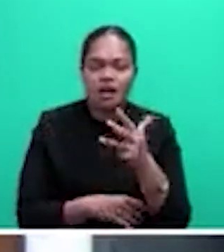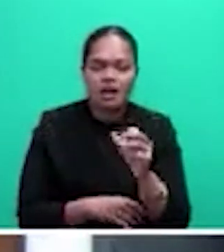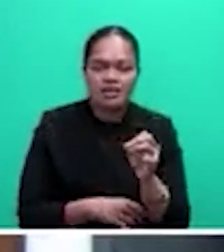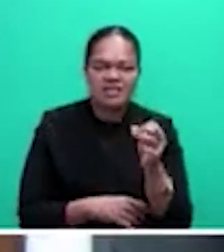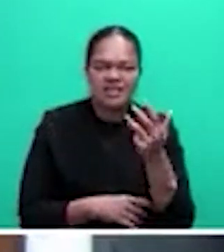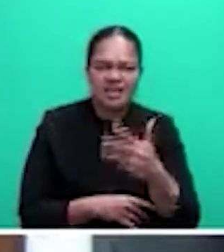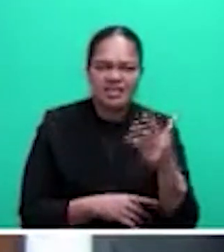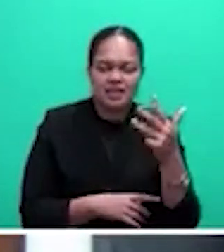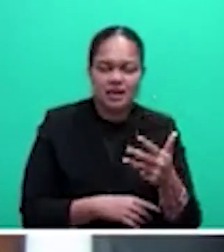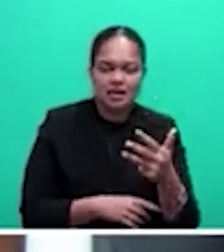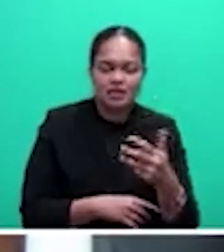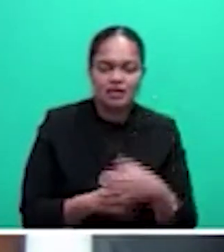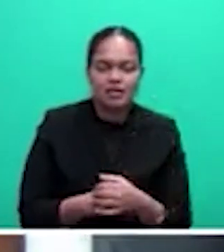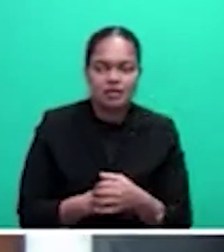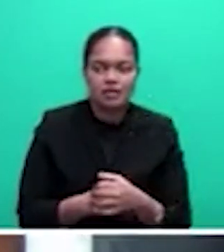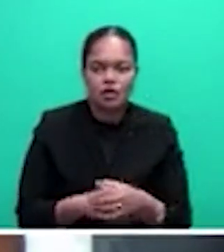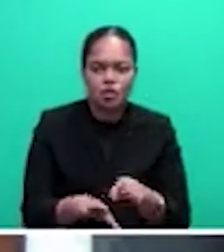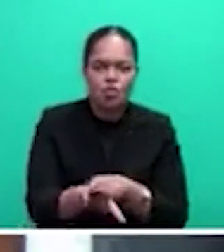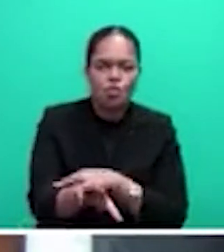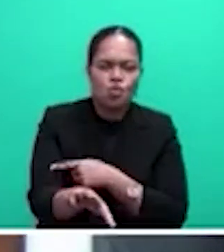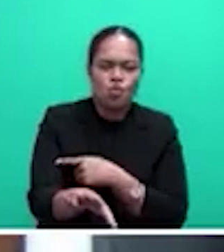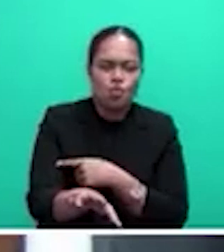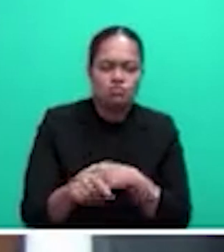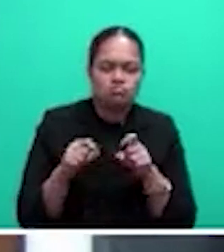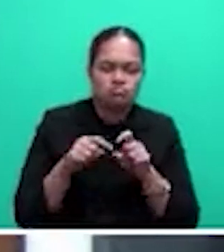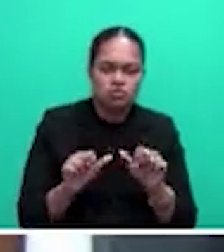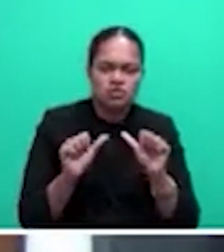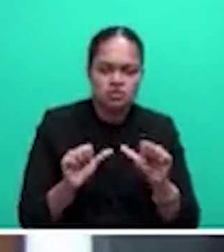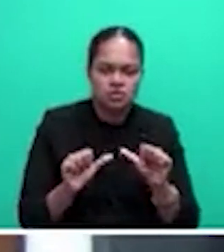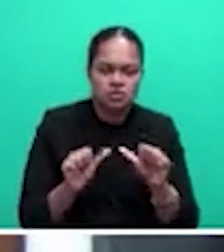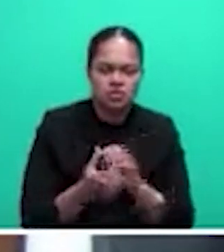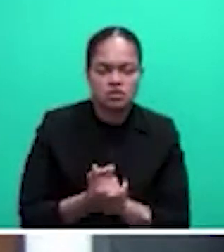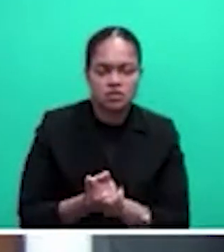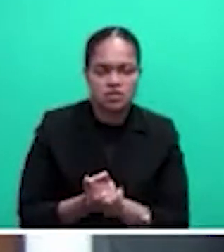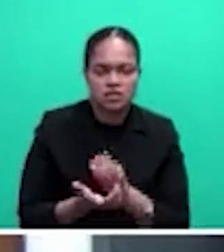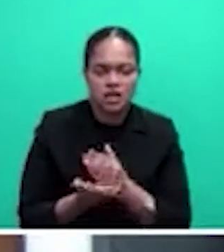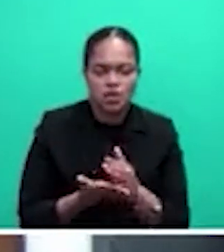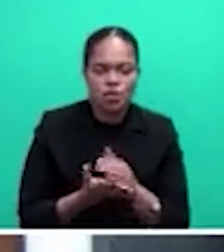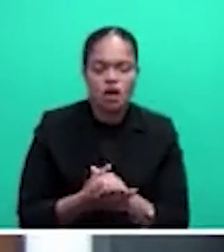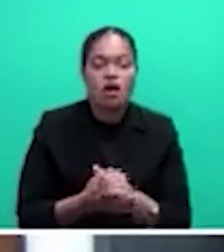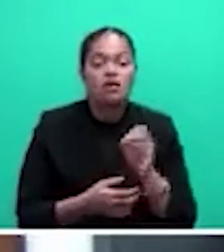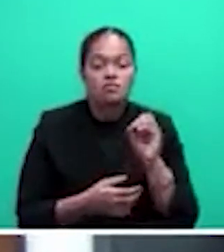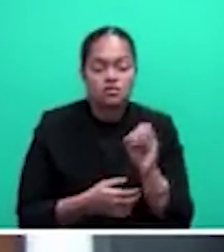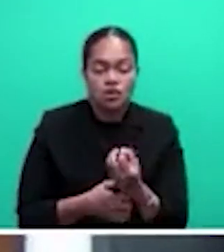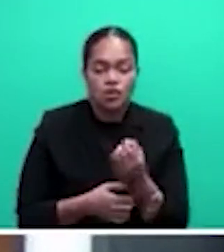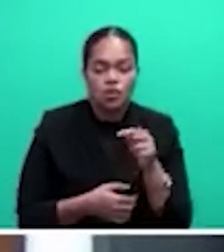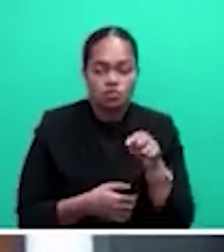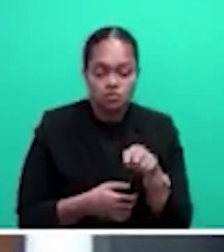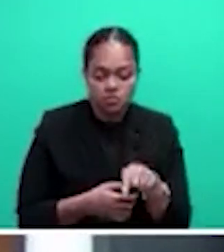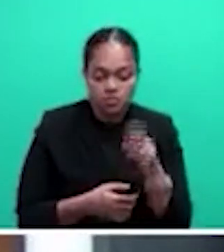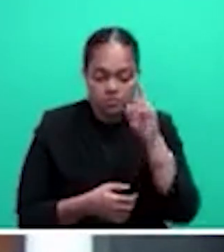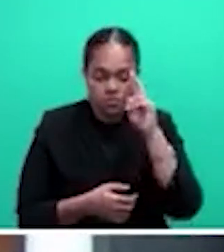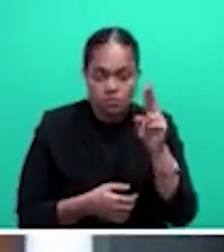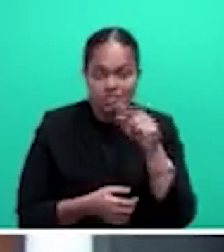lease titles, providing long-term security tenure. Mr. Speaker, sir, 3 informal settlements have